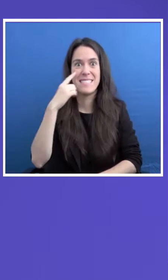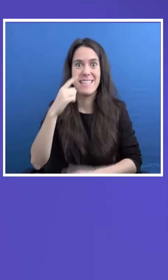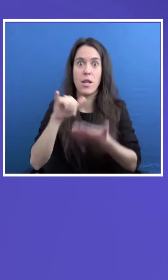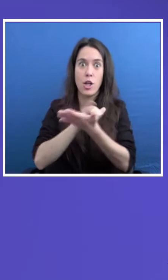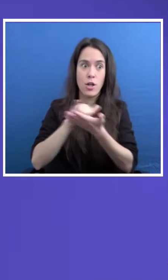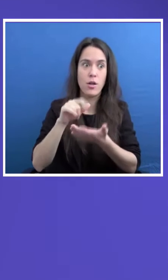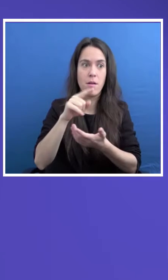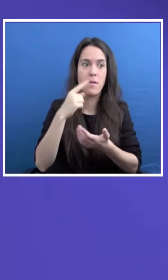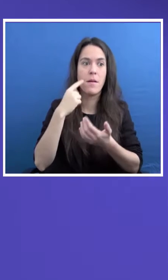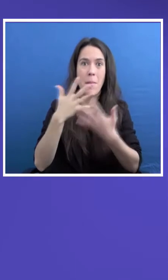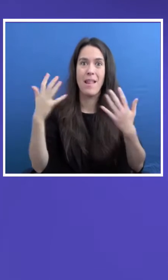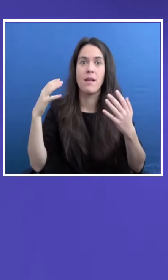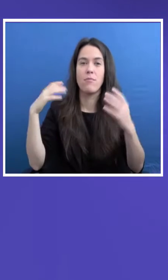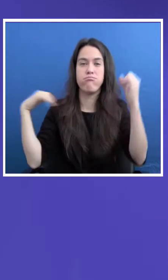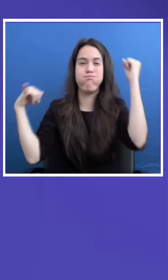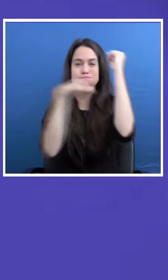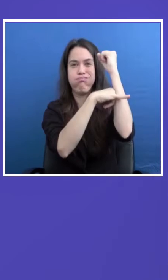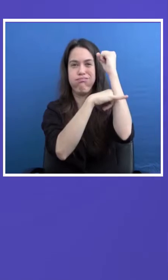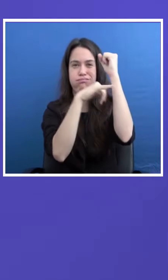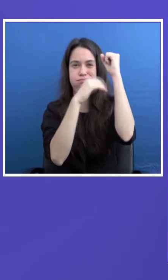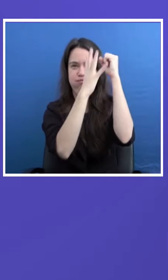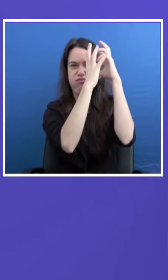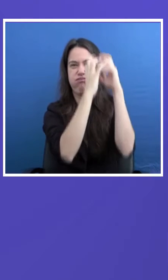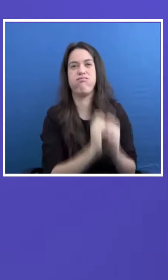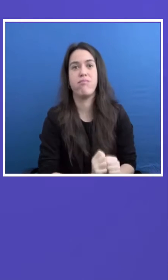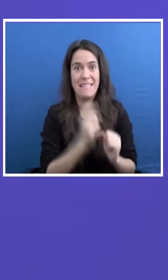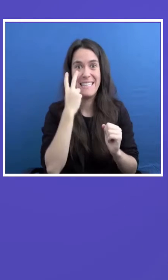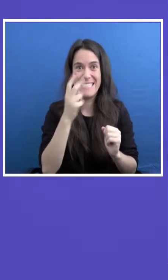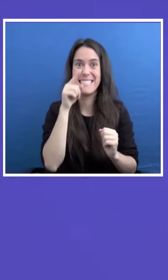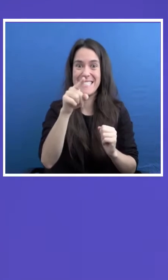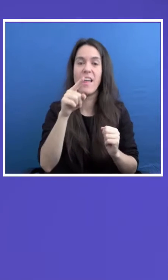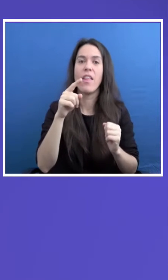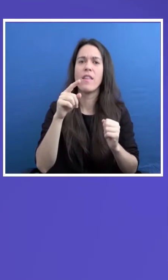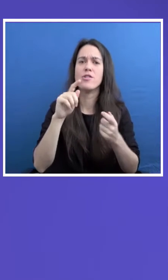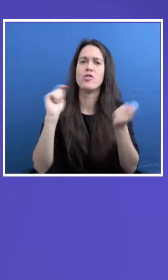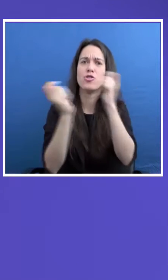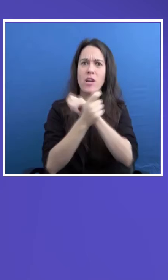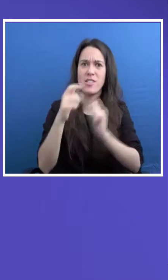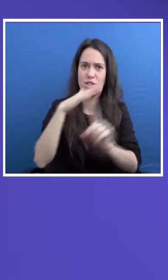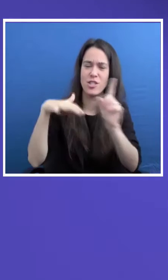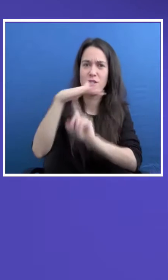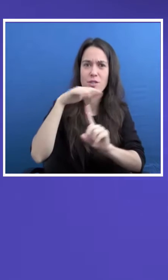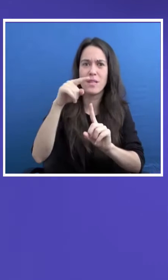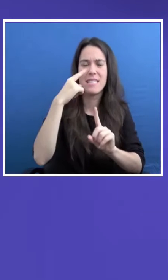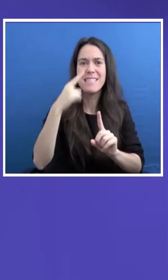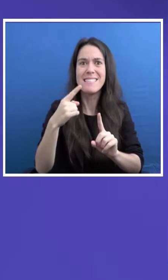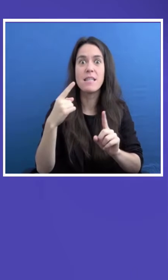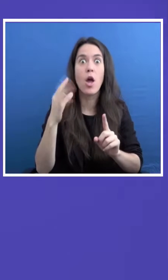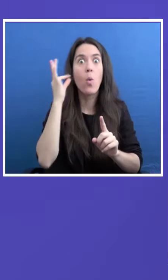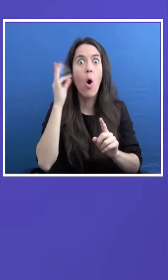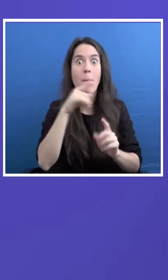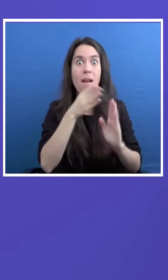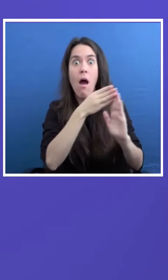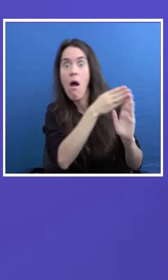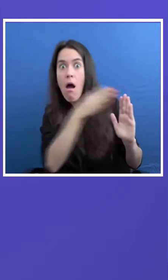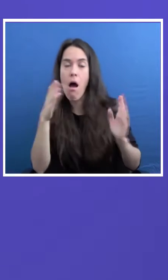newspapers, things have started to change. The pattern started to change. They started to portray women as the courageous human